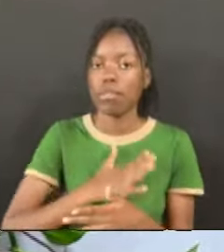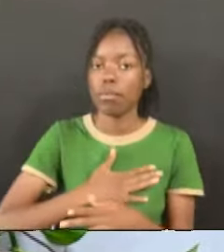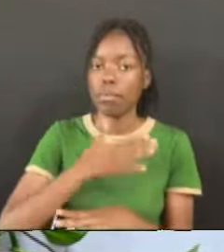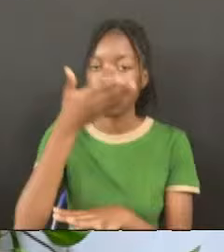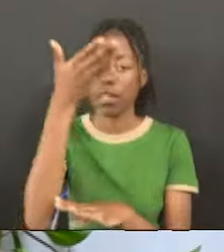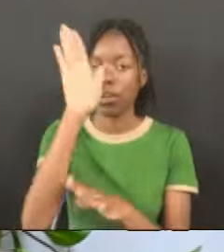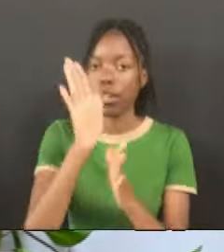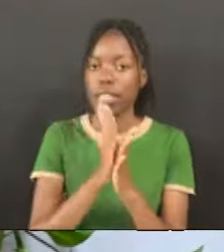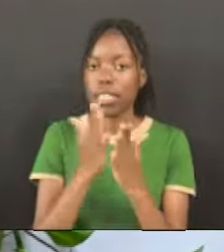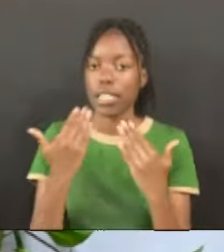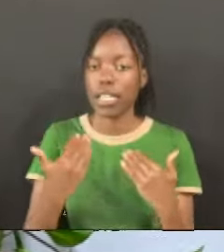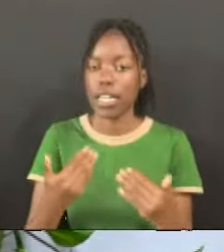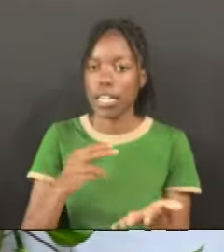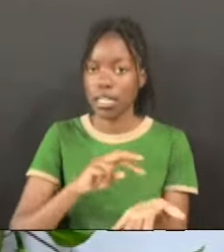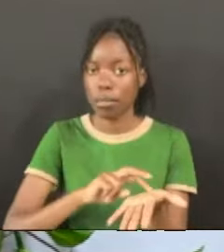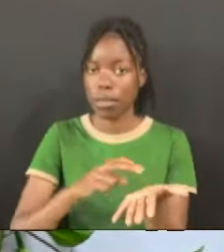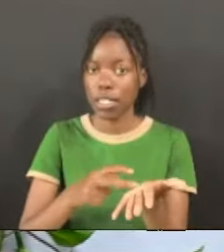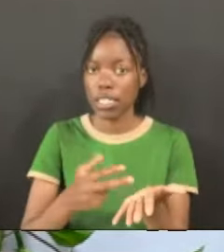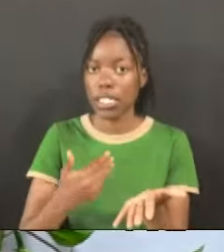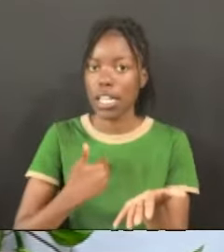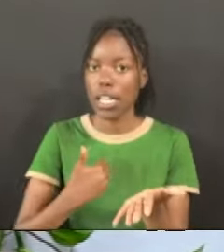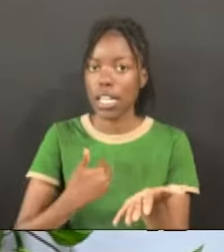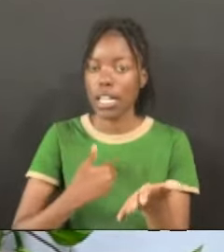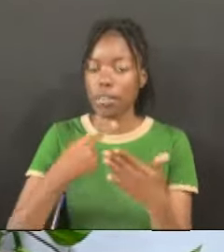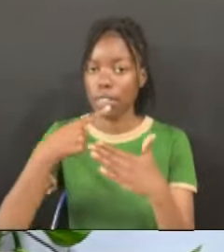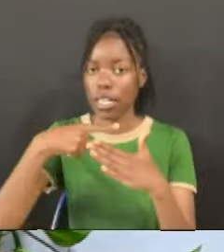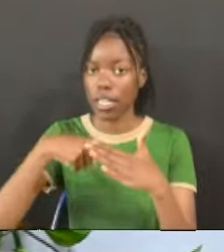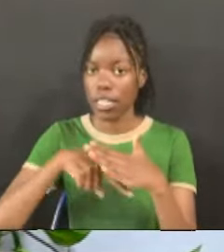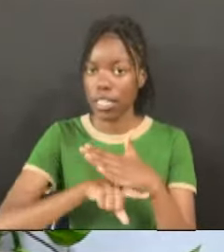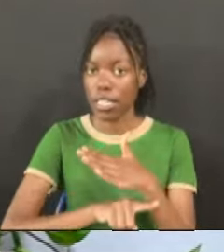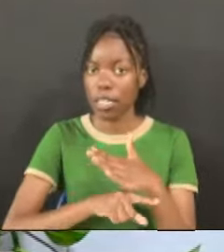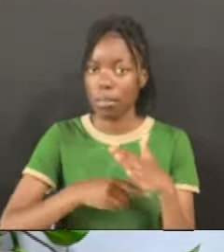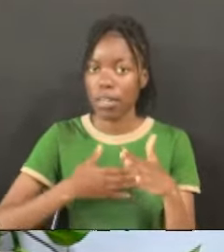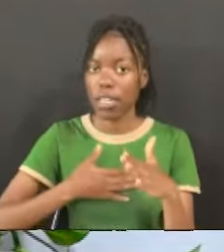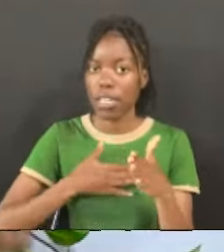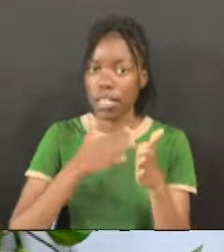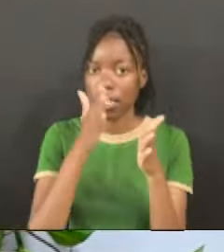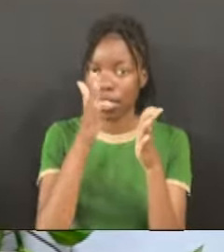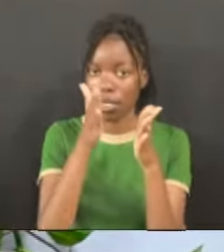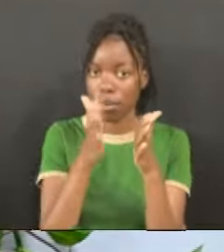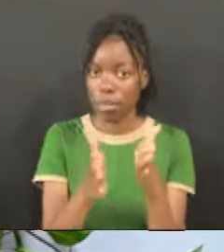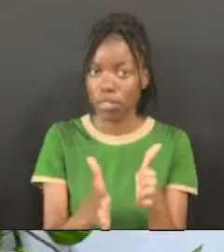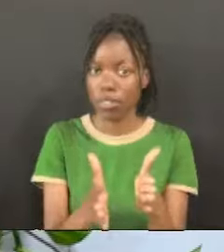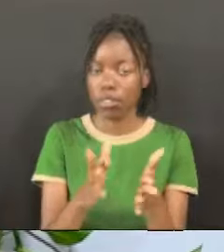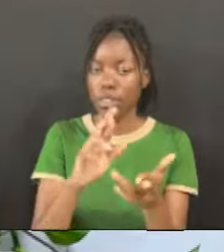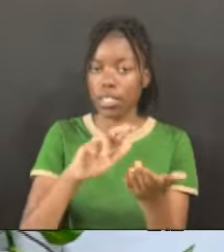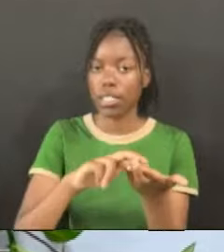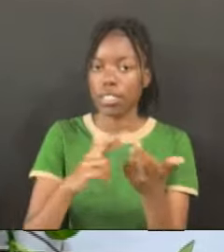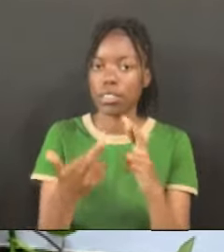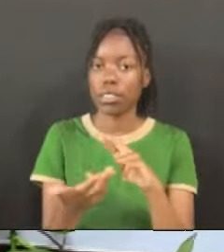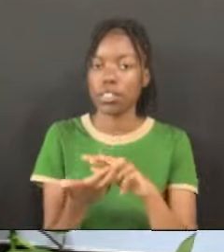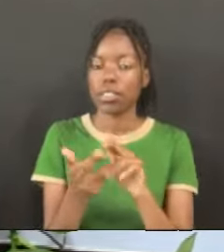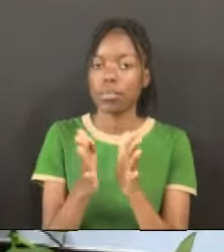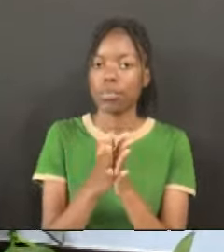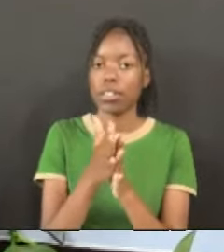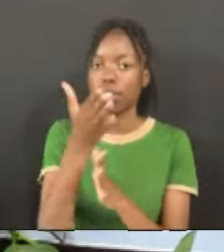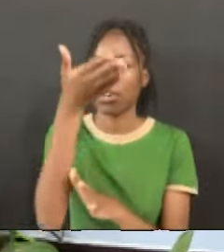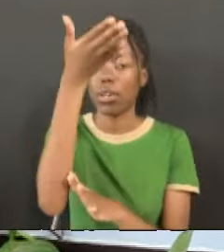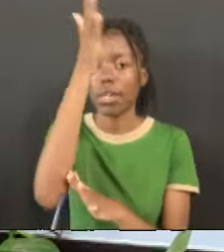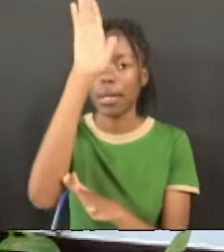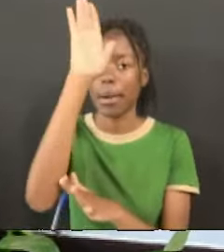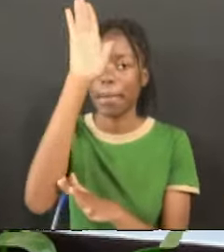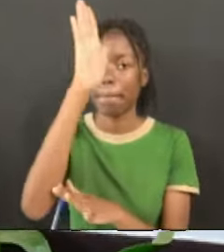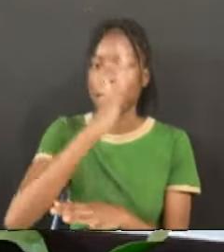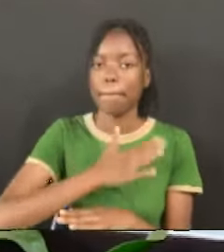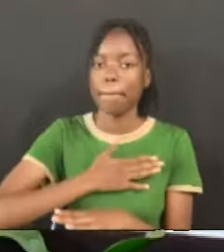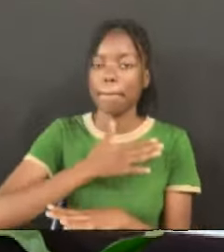means having a deeper and personal relationship with God. My